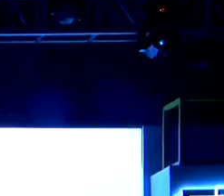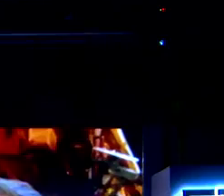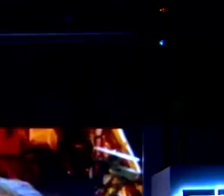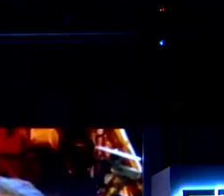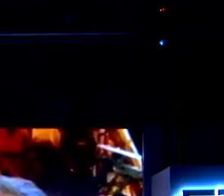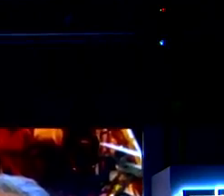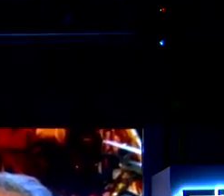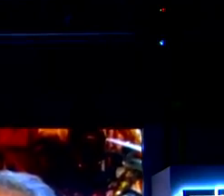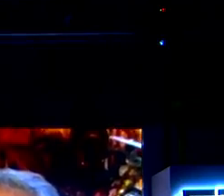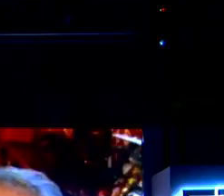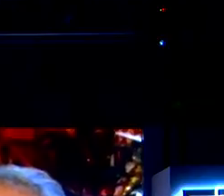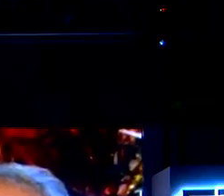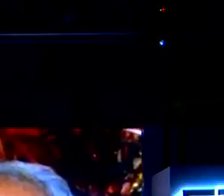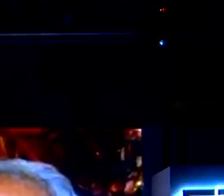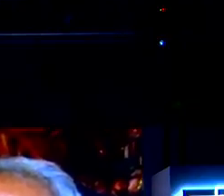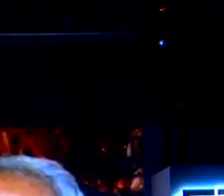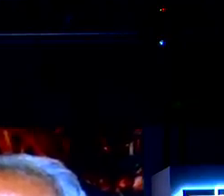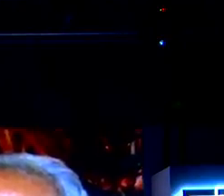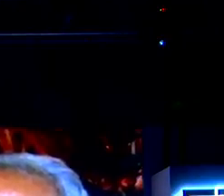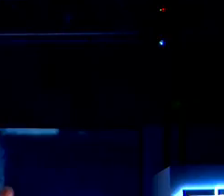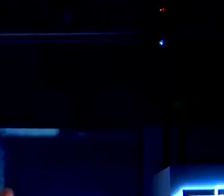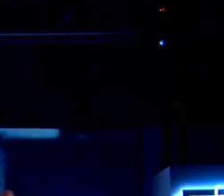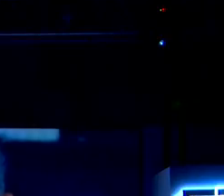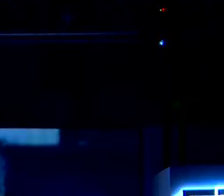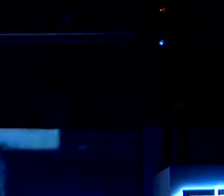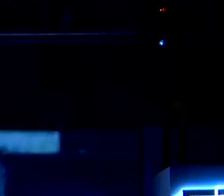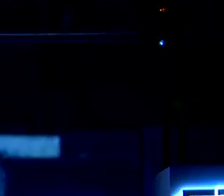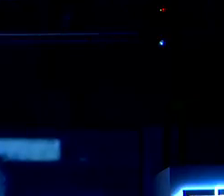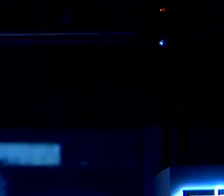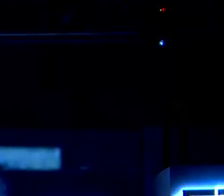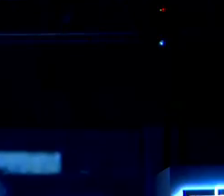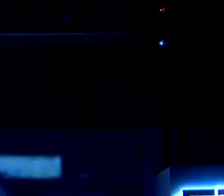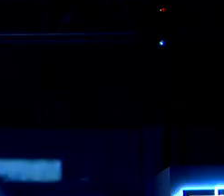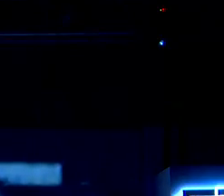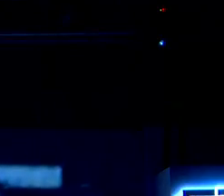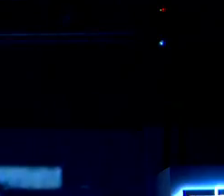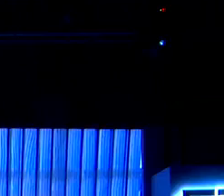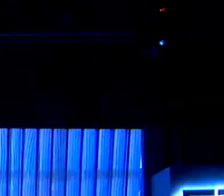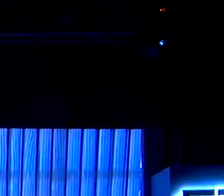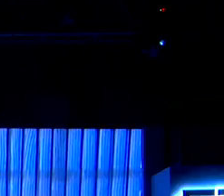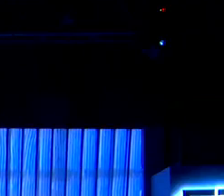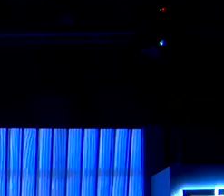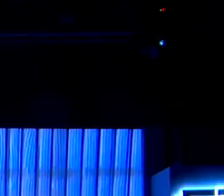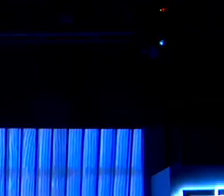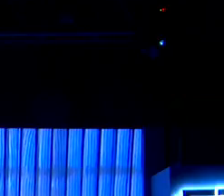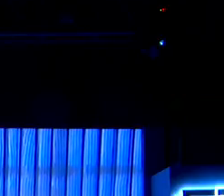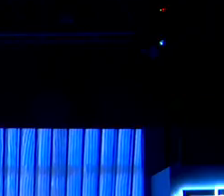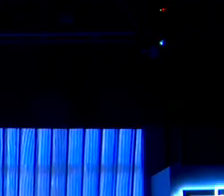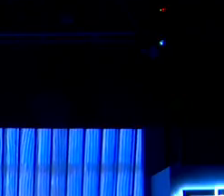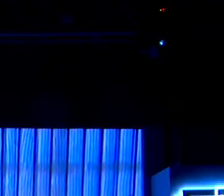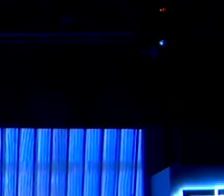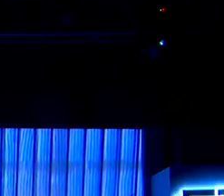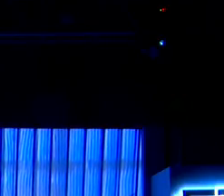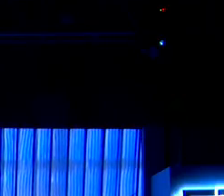Minister, Shri Narendra Modi, since 1988, has helped a lot to get his attention